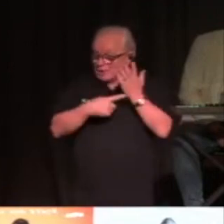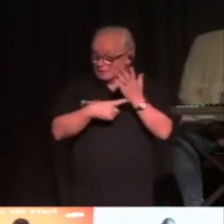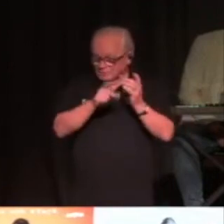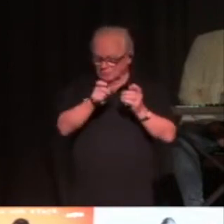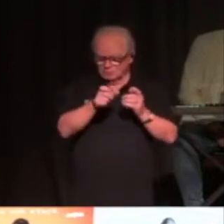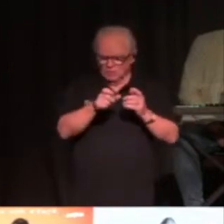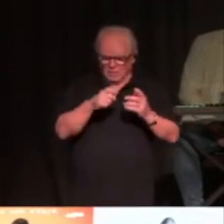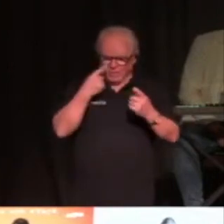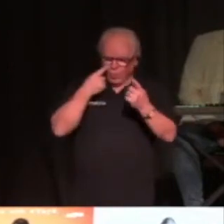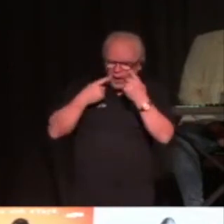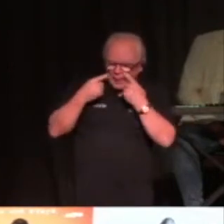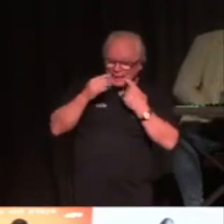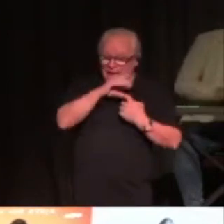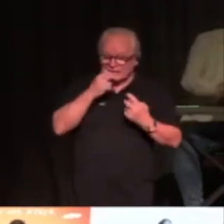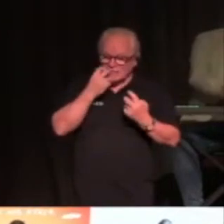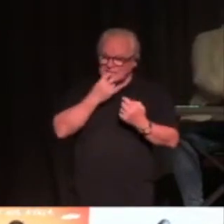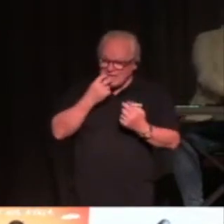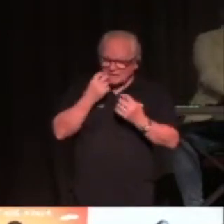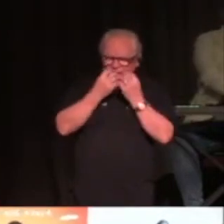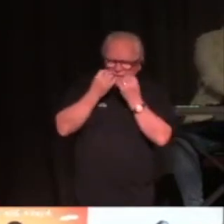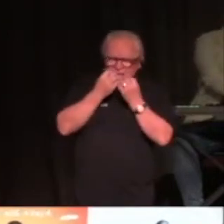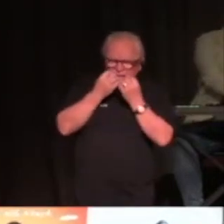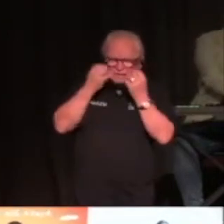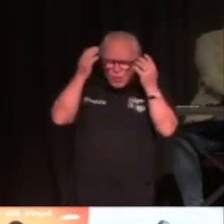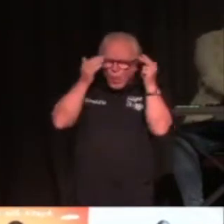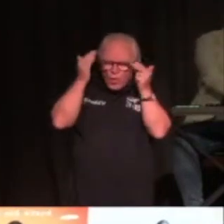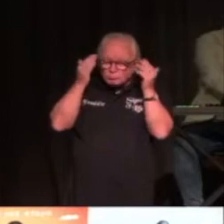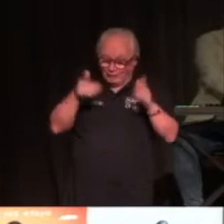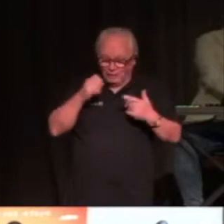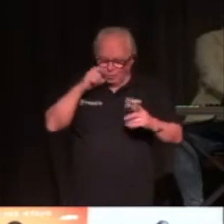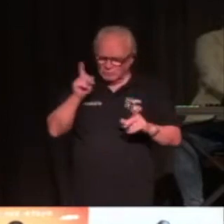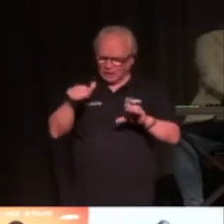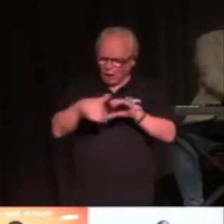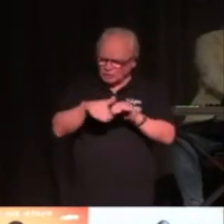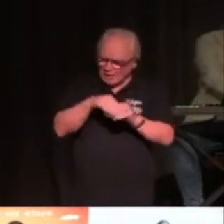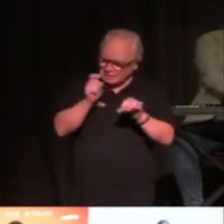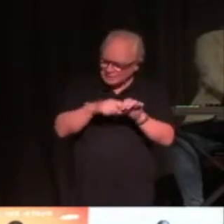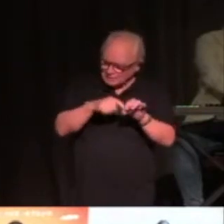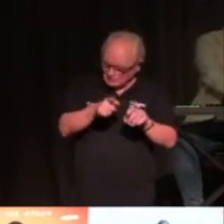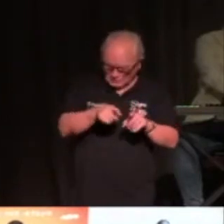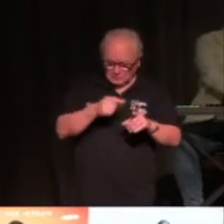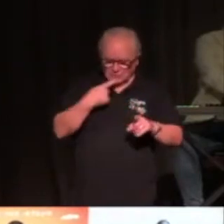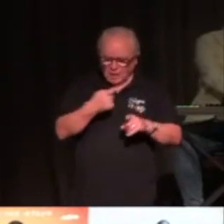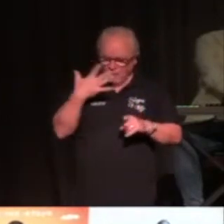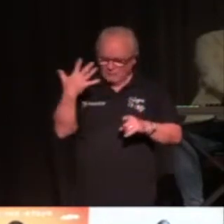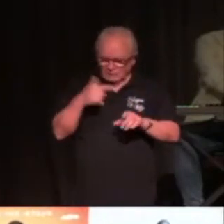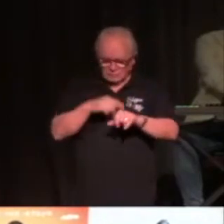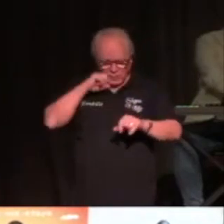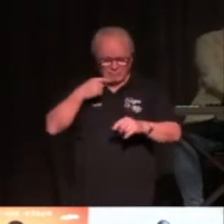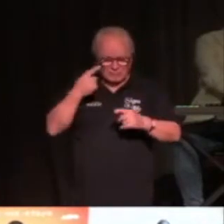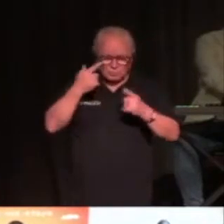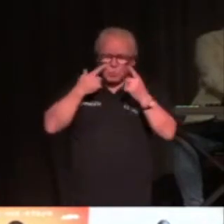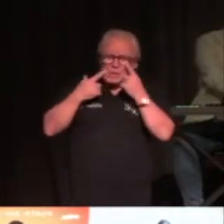And every time it applies, there's a context attached to it. And the context that is attached to it each time mentions that there will be weeping and